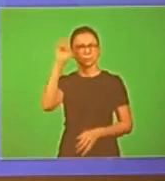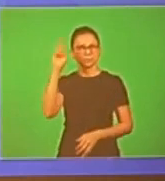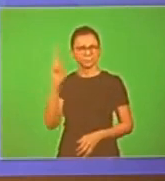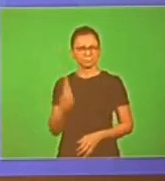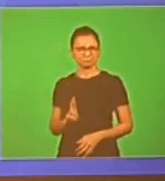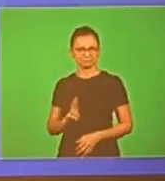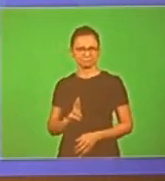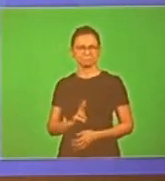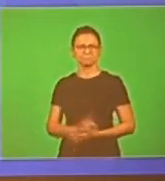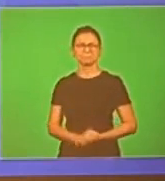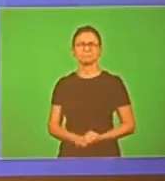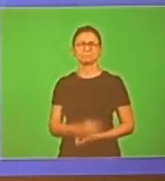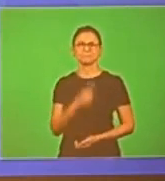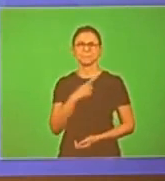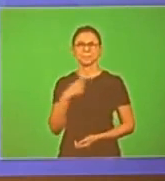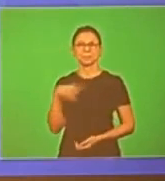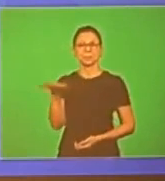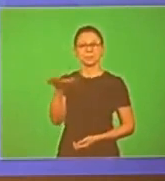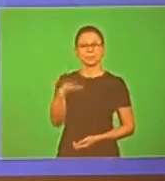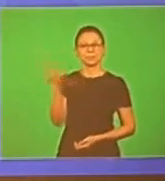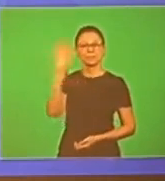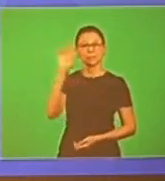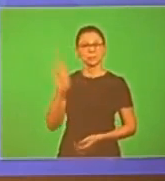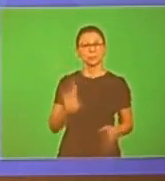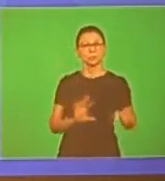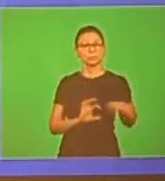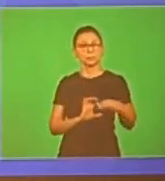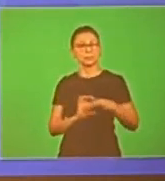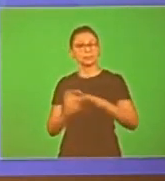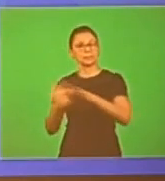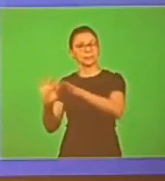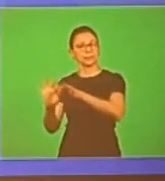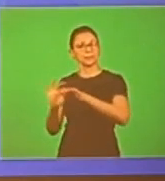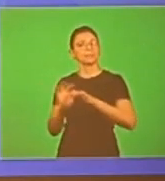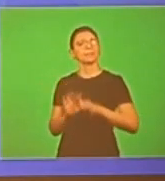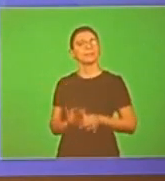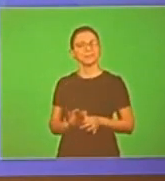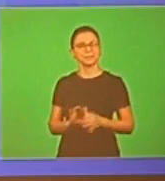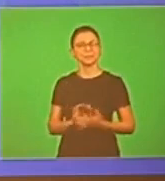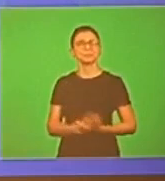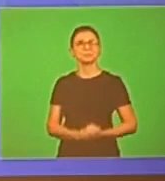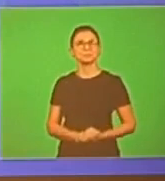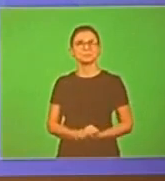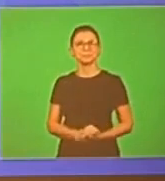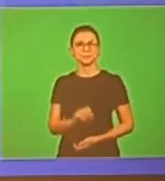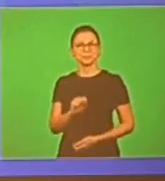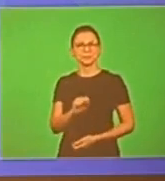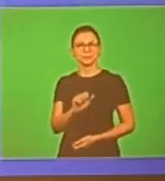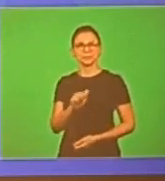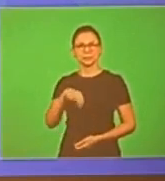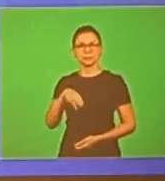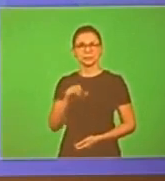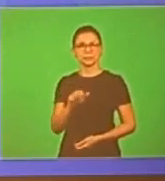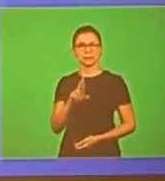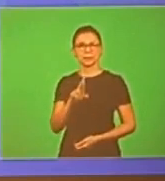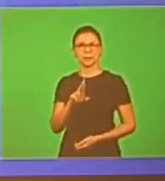Anatoly, pastors connected to Maranatha Church in the Russia area.